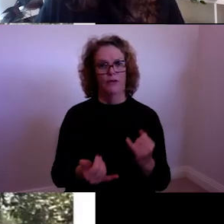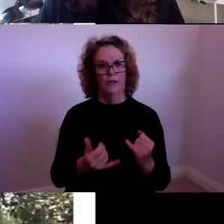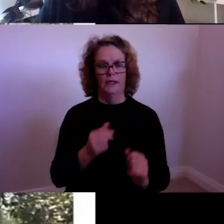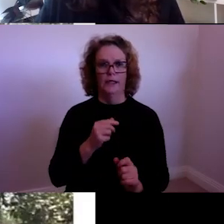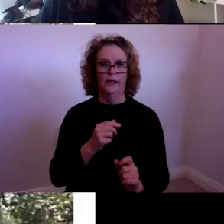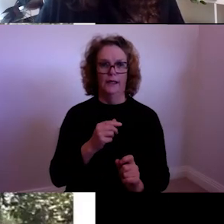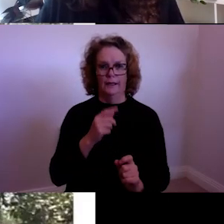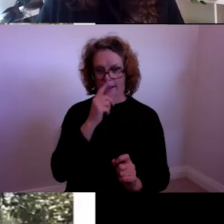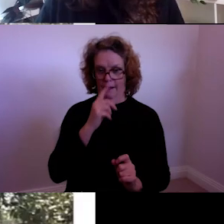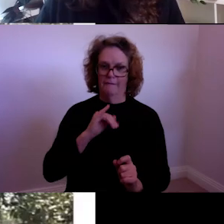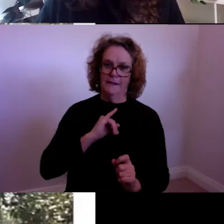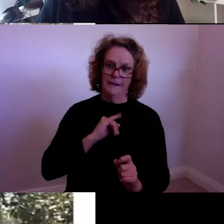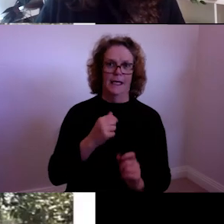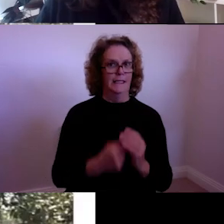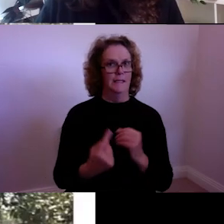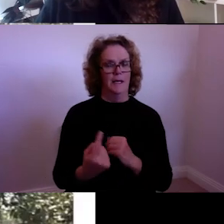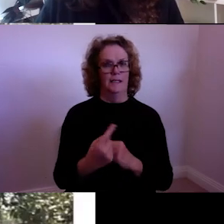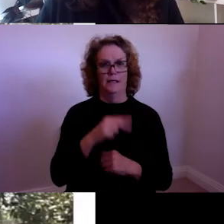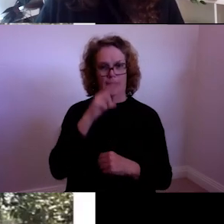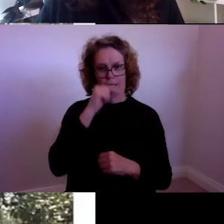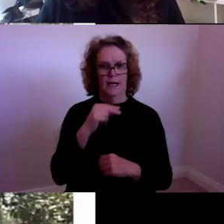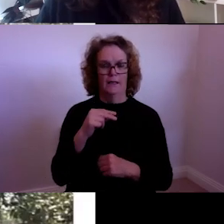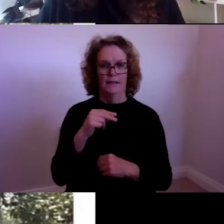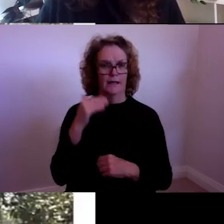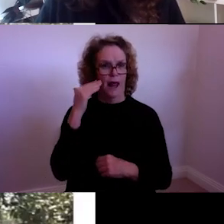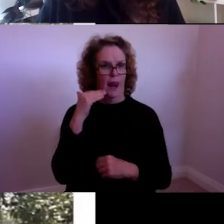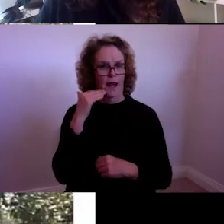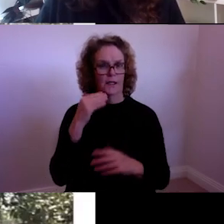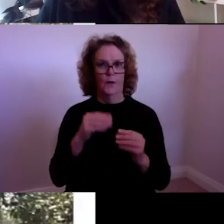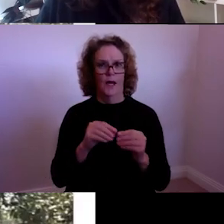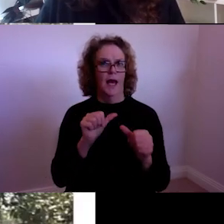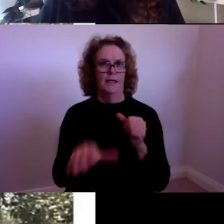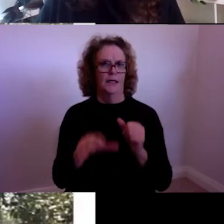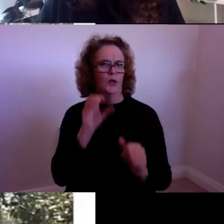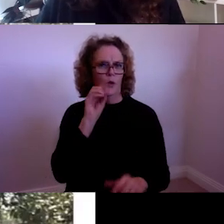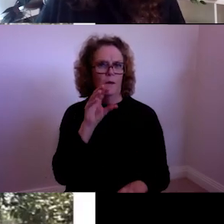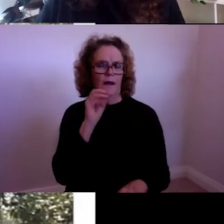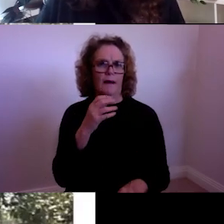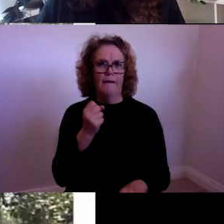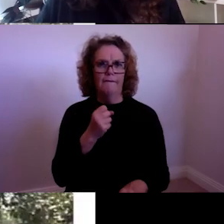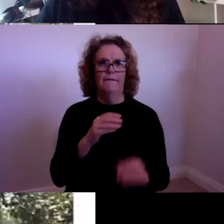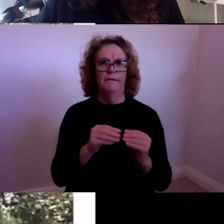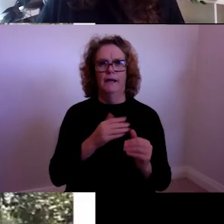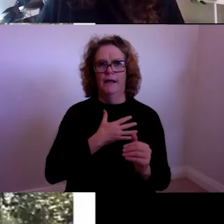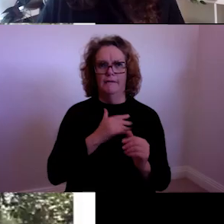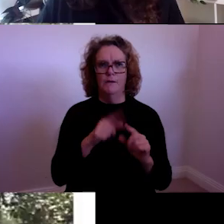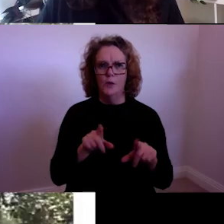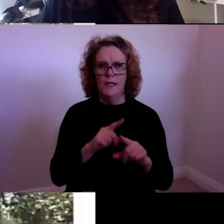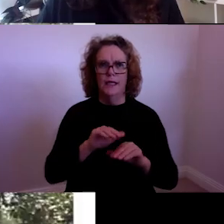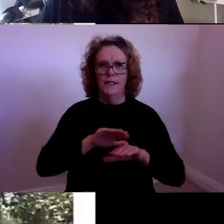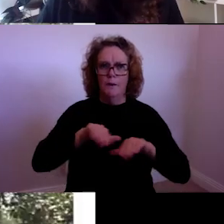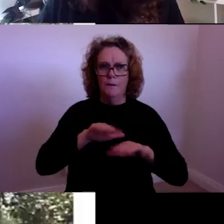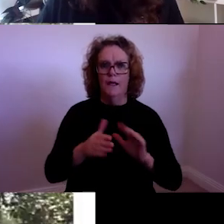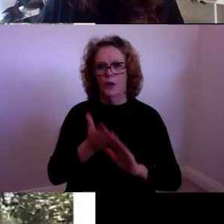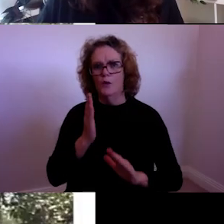independent young lady with an excellent sense of humour. She loves music and swimming and going to